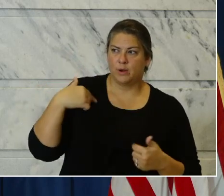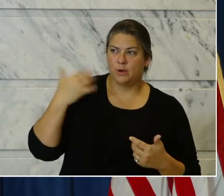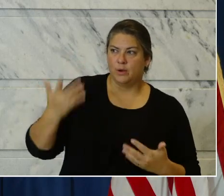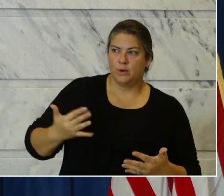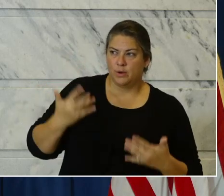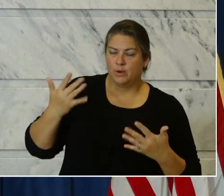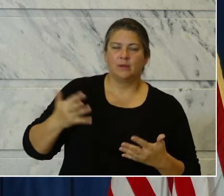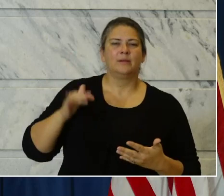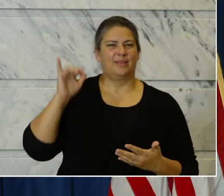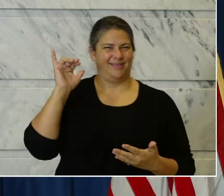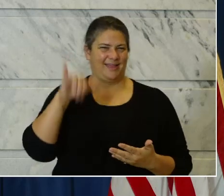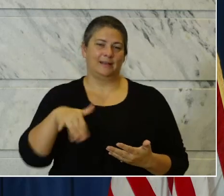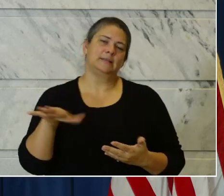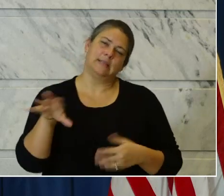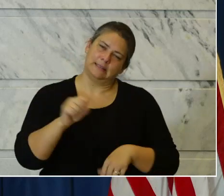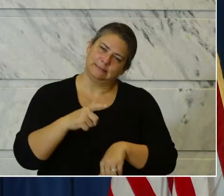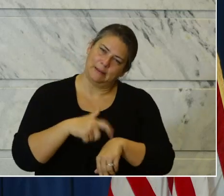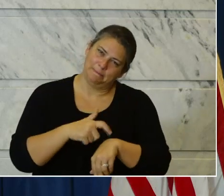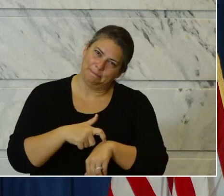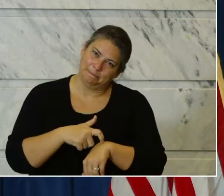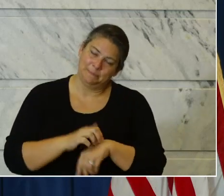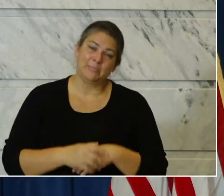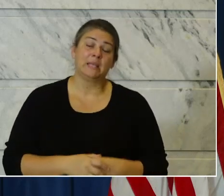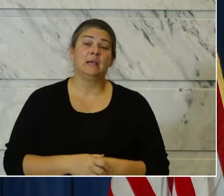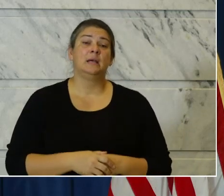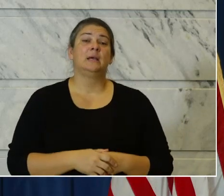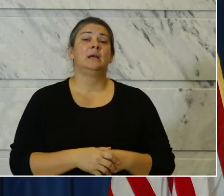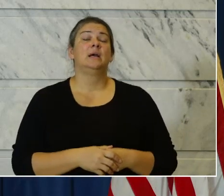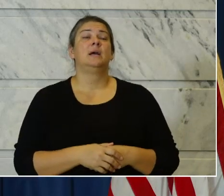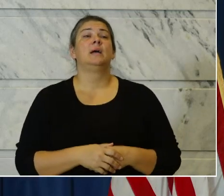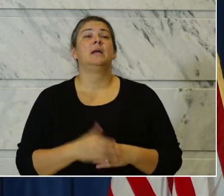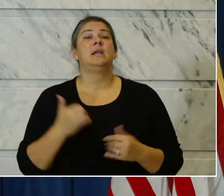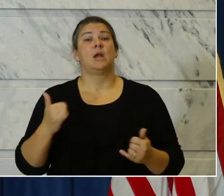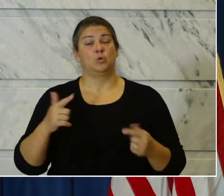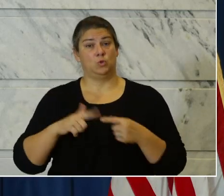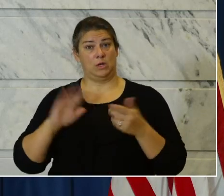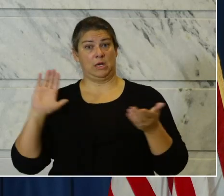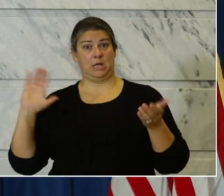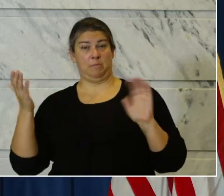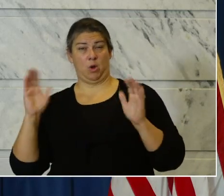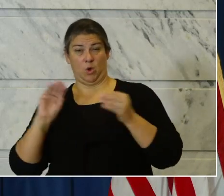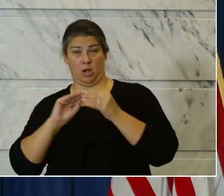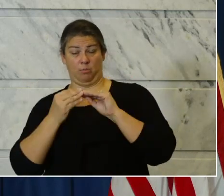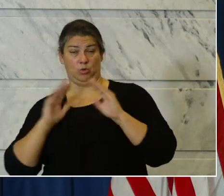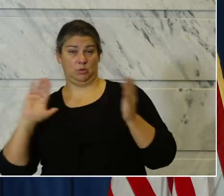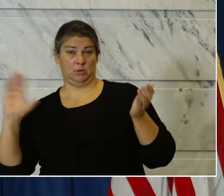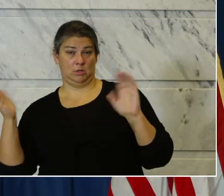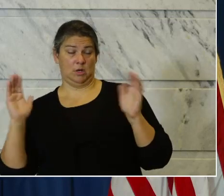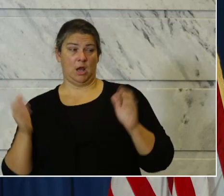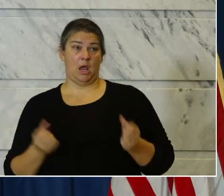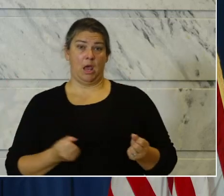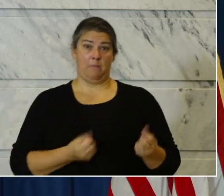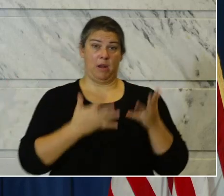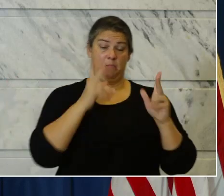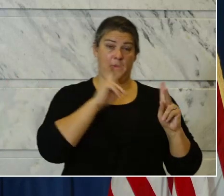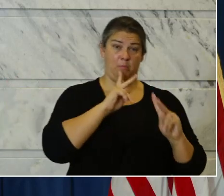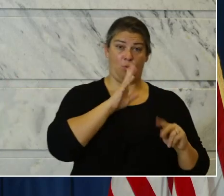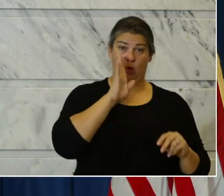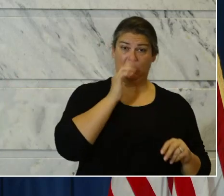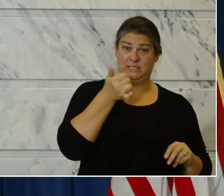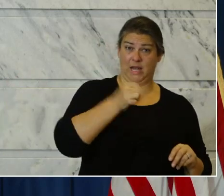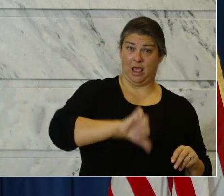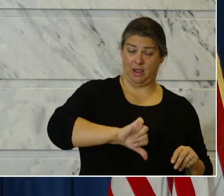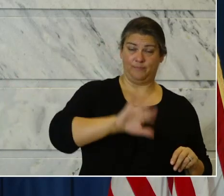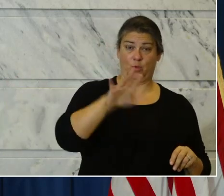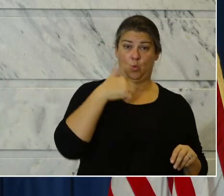things. And just for some comparison numbers for you, as far as how many people get denied, we are